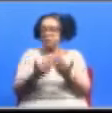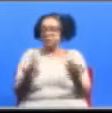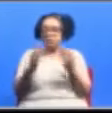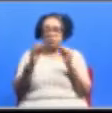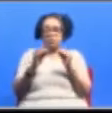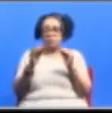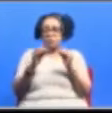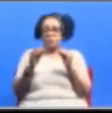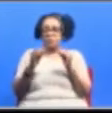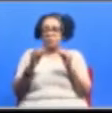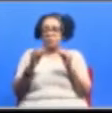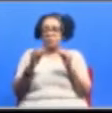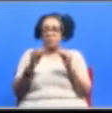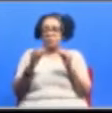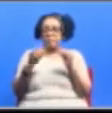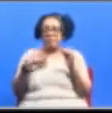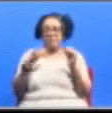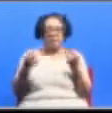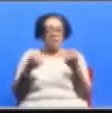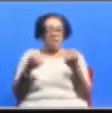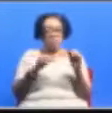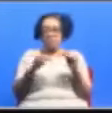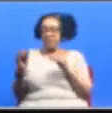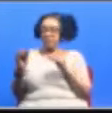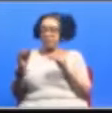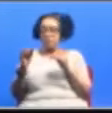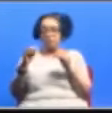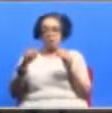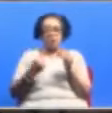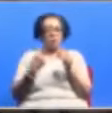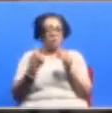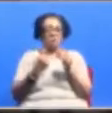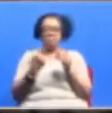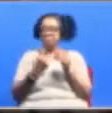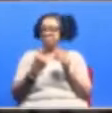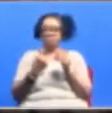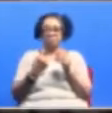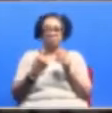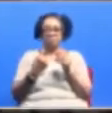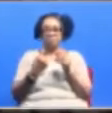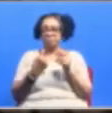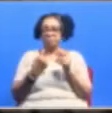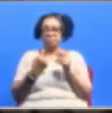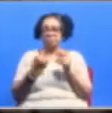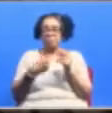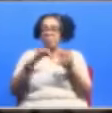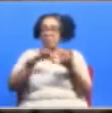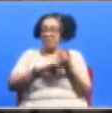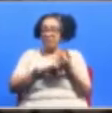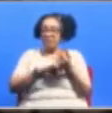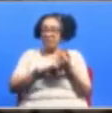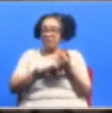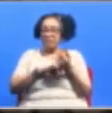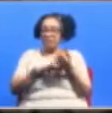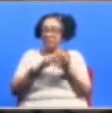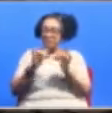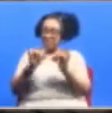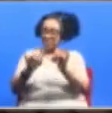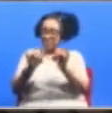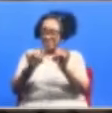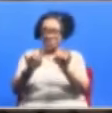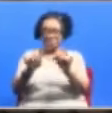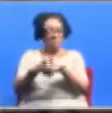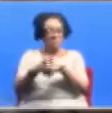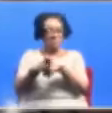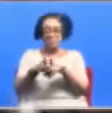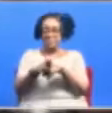am bedridden. I can't move on my own. Bibi yangu hawezi pale alipo ni hapo